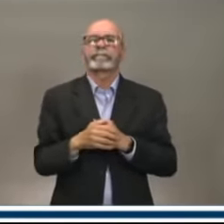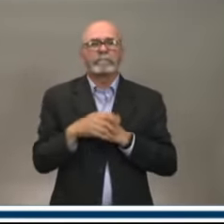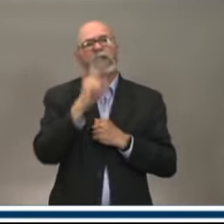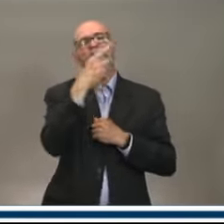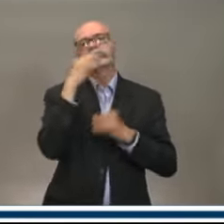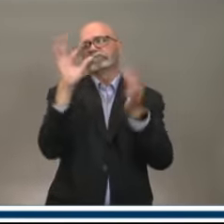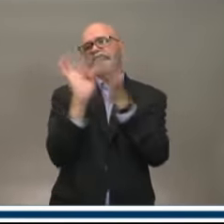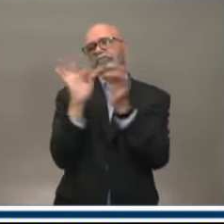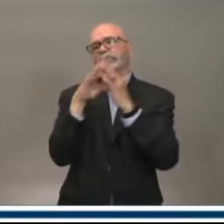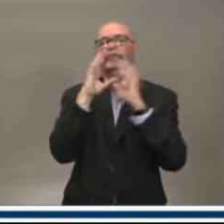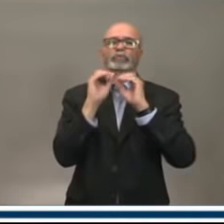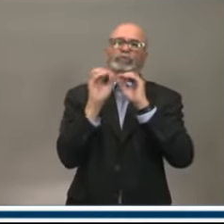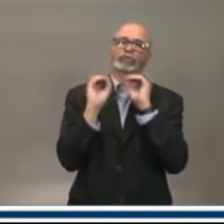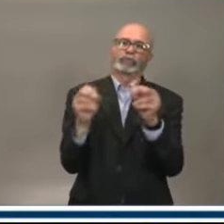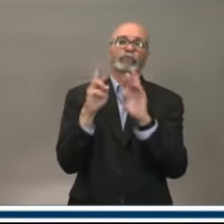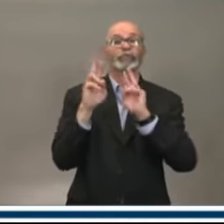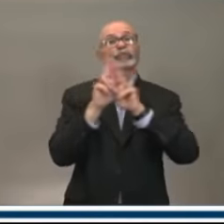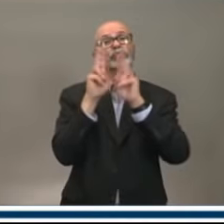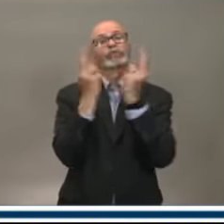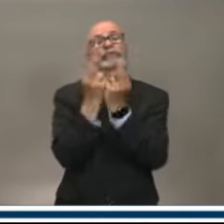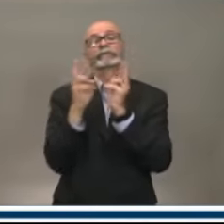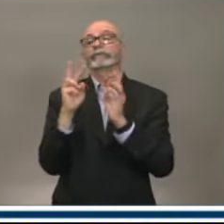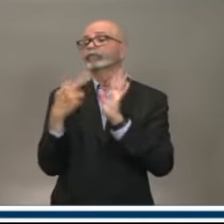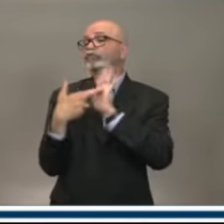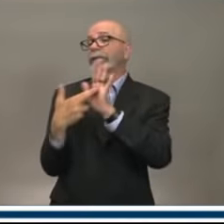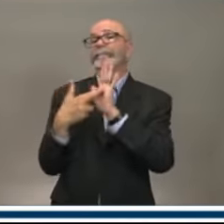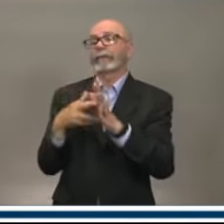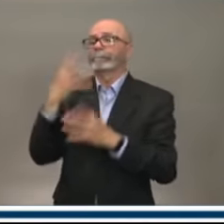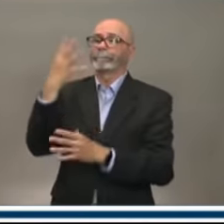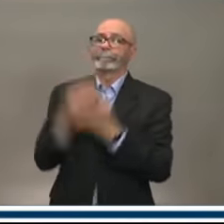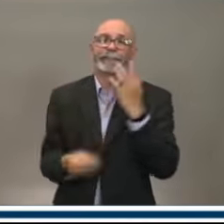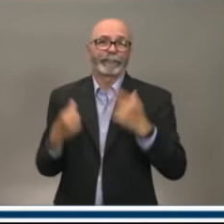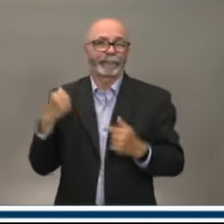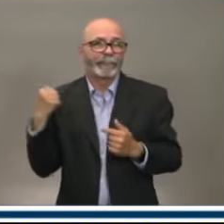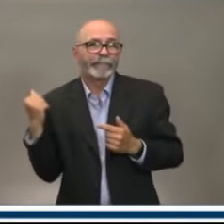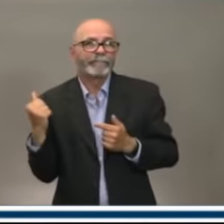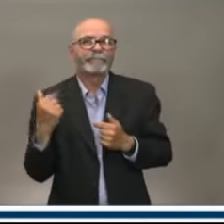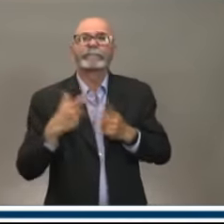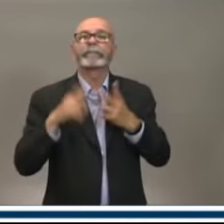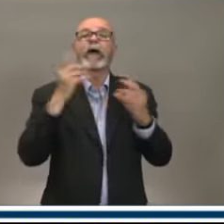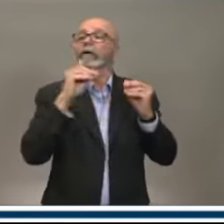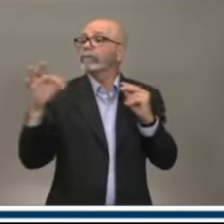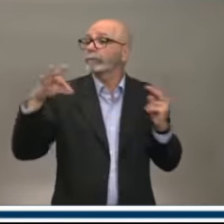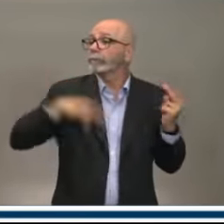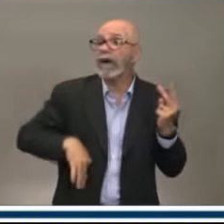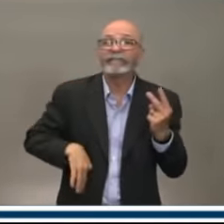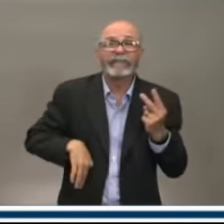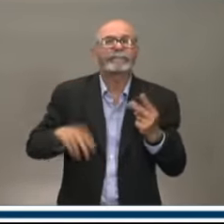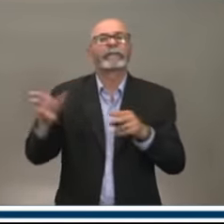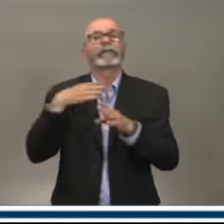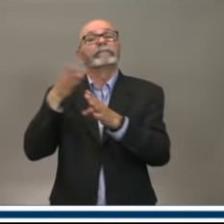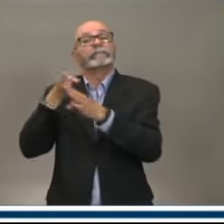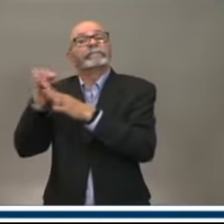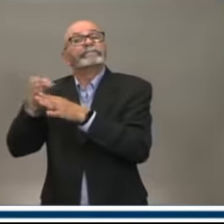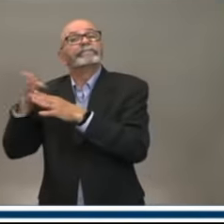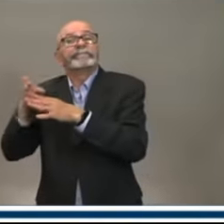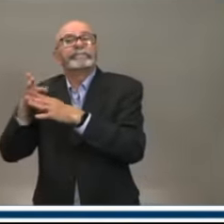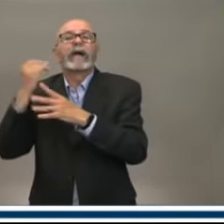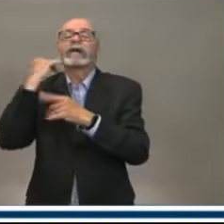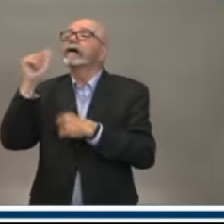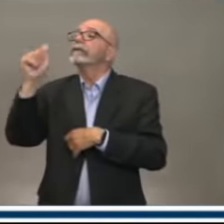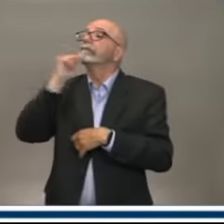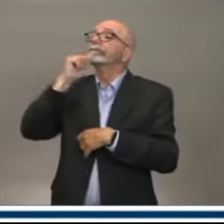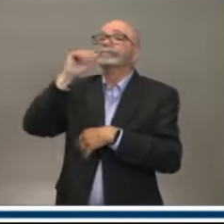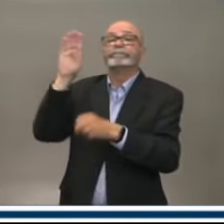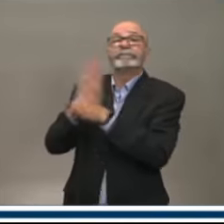on it, no one from the nonprofit sector, but there are people from the private sector. So can you tell us